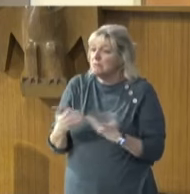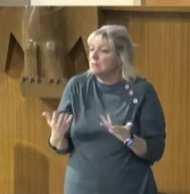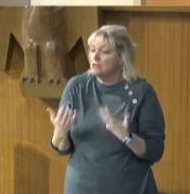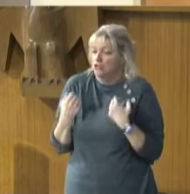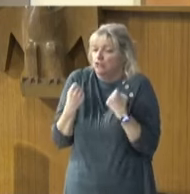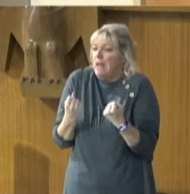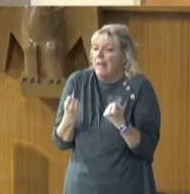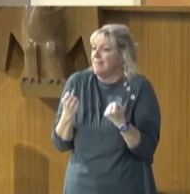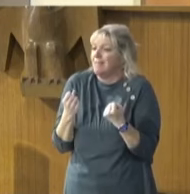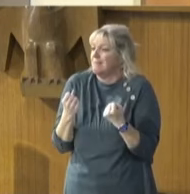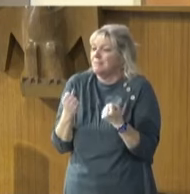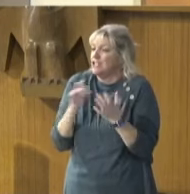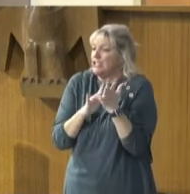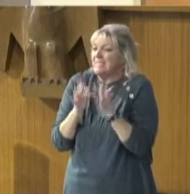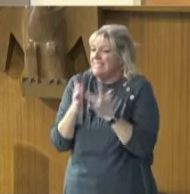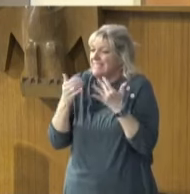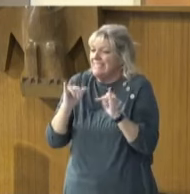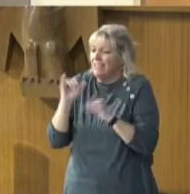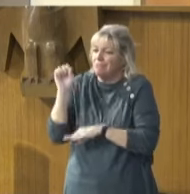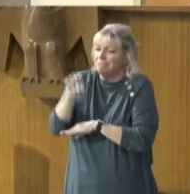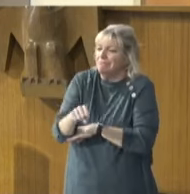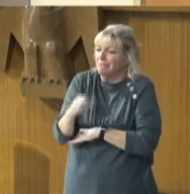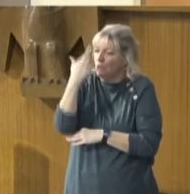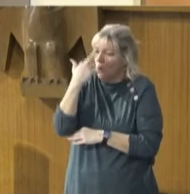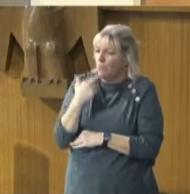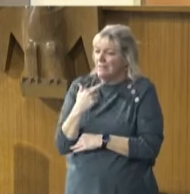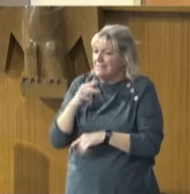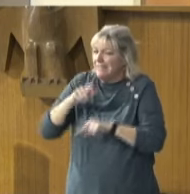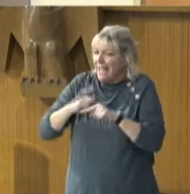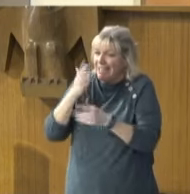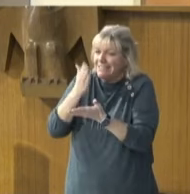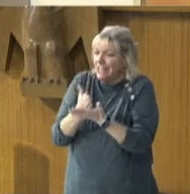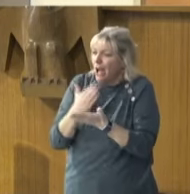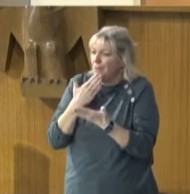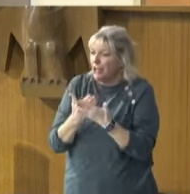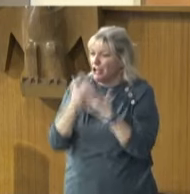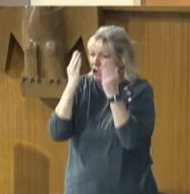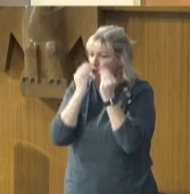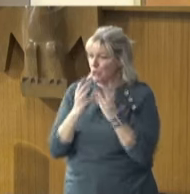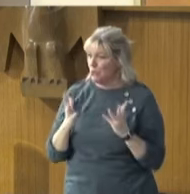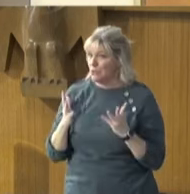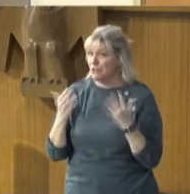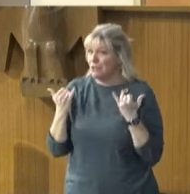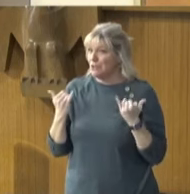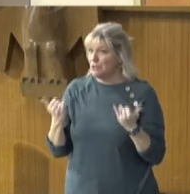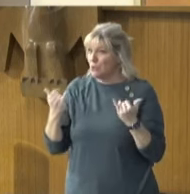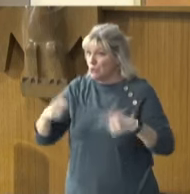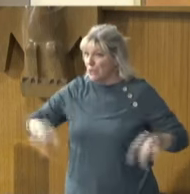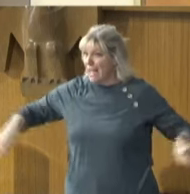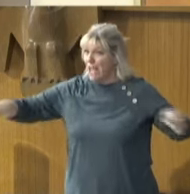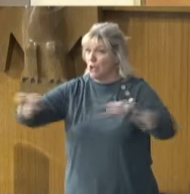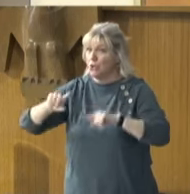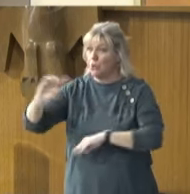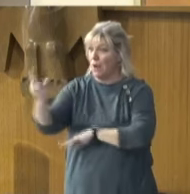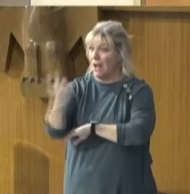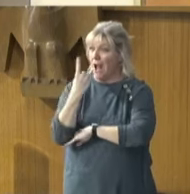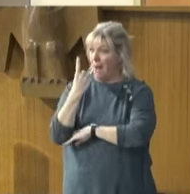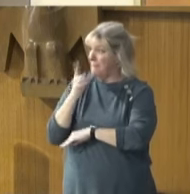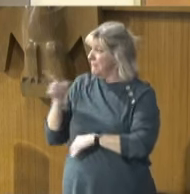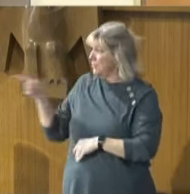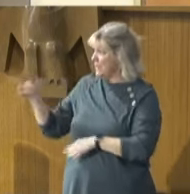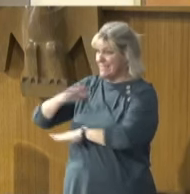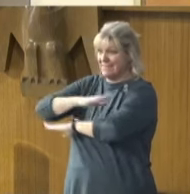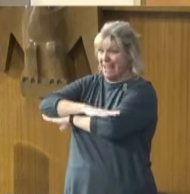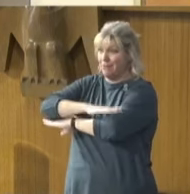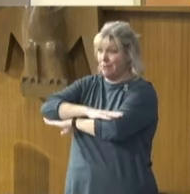stop that good news. So when we come to the communion table today, may it be a reminder to